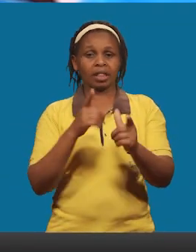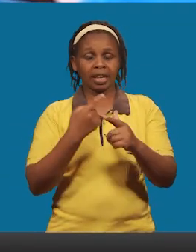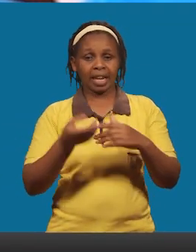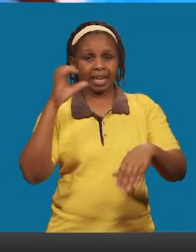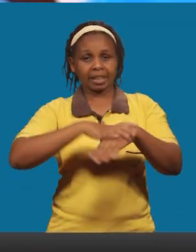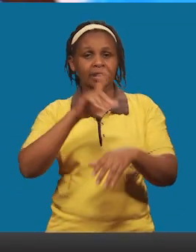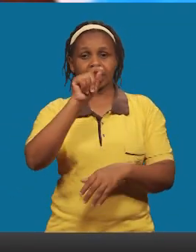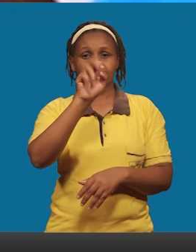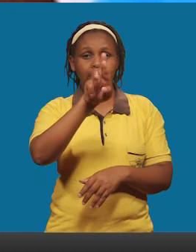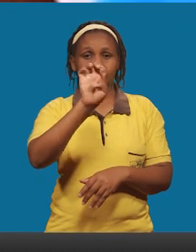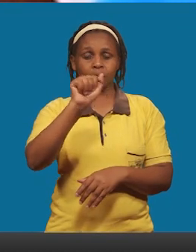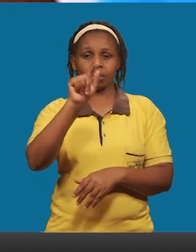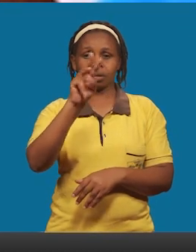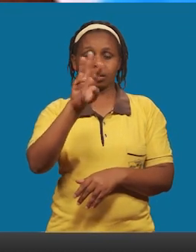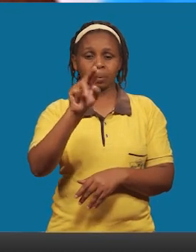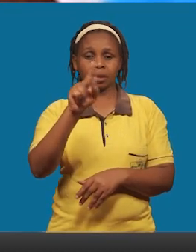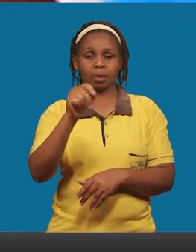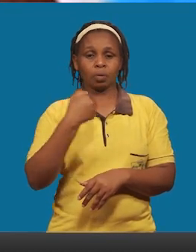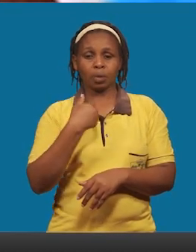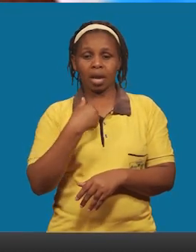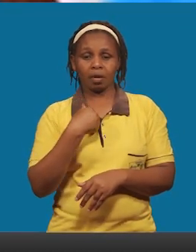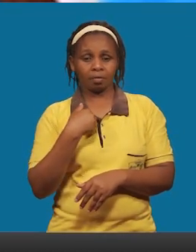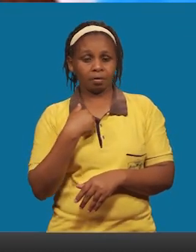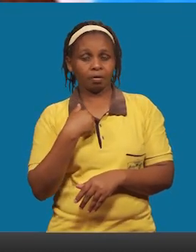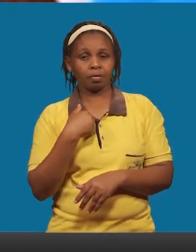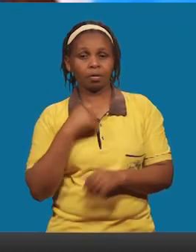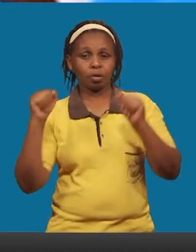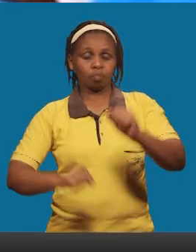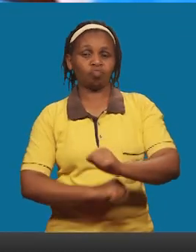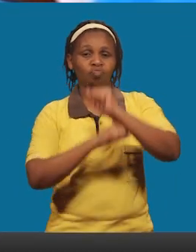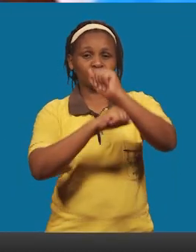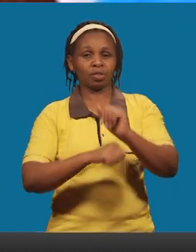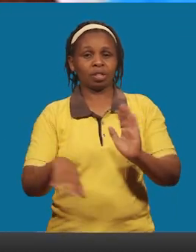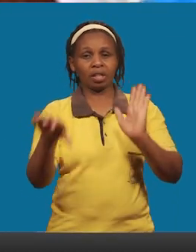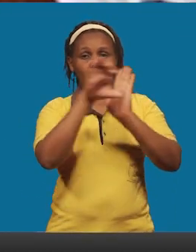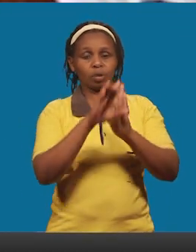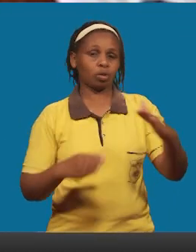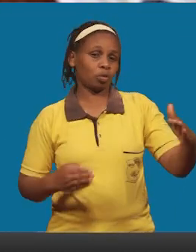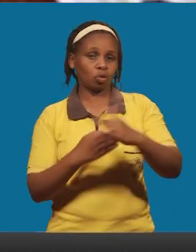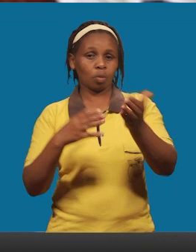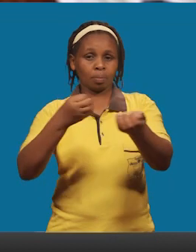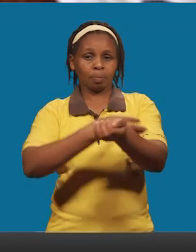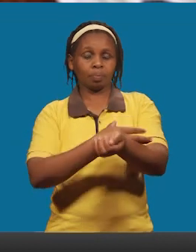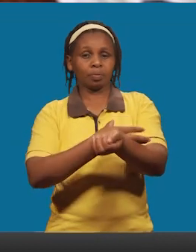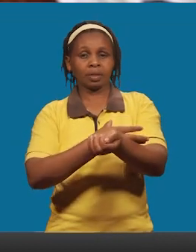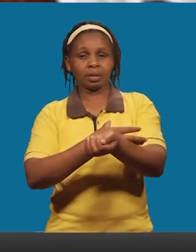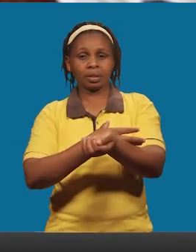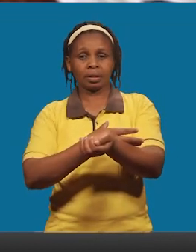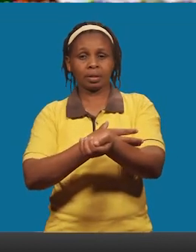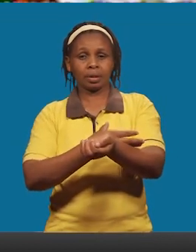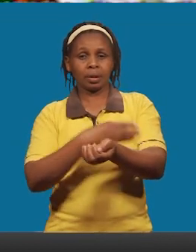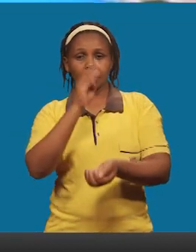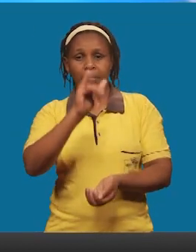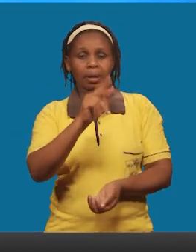has first spouses from the Lake Region Economic Block to support the cause of